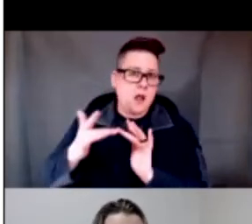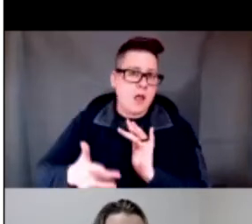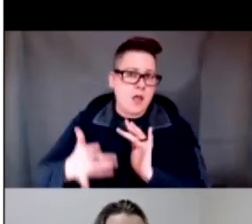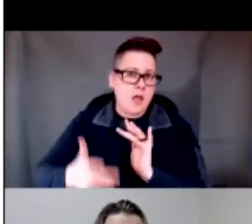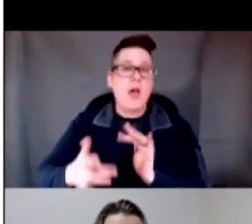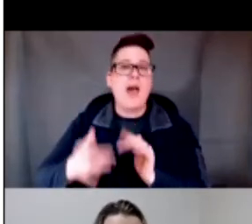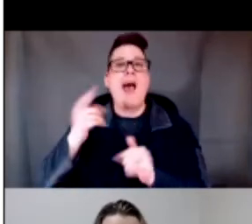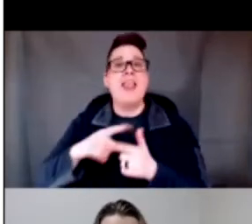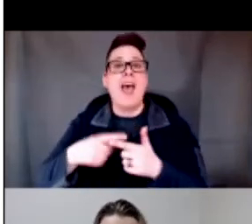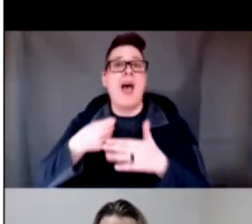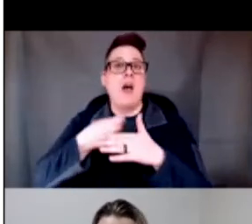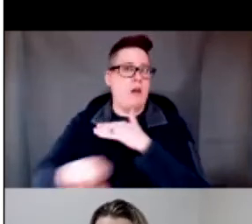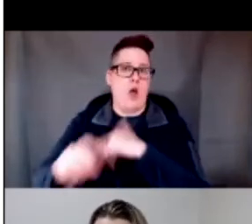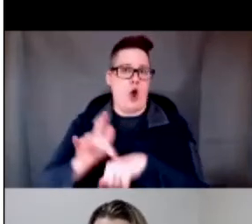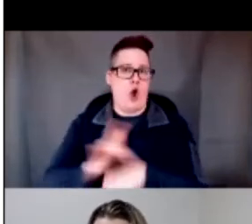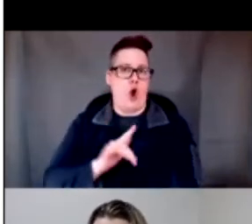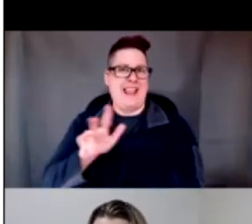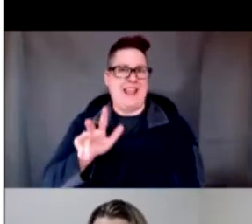delivered early at 30 weeks. So